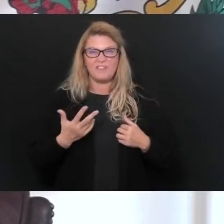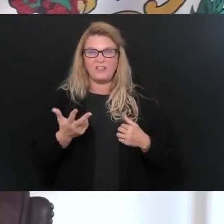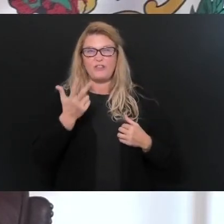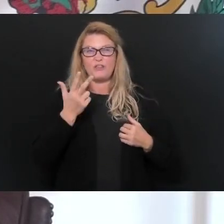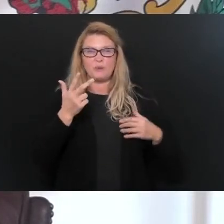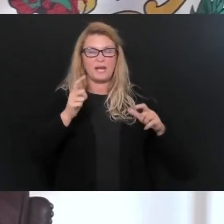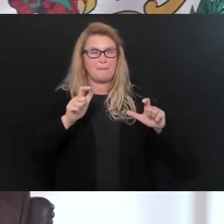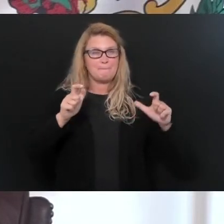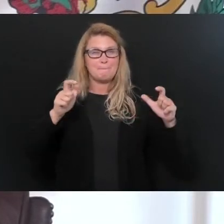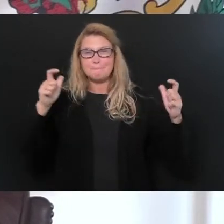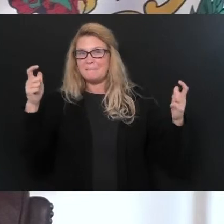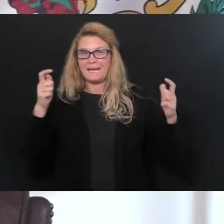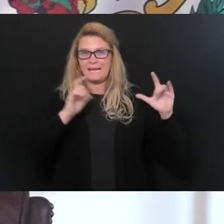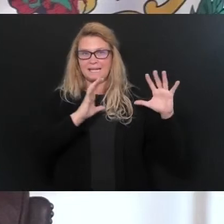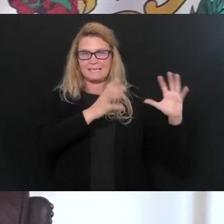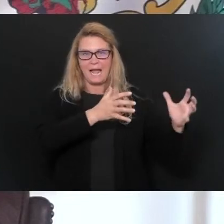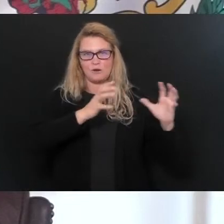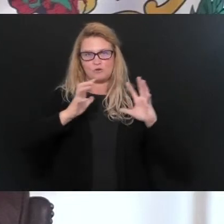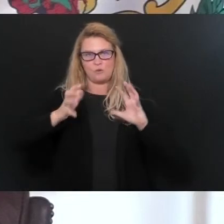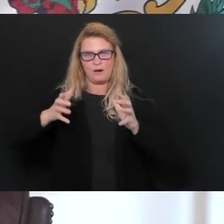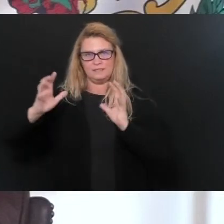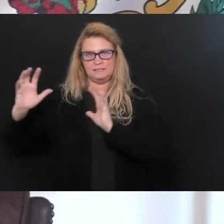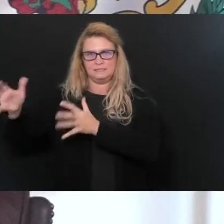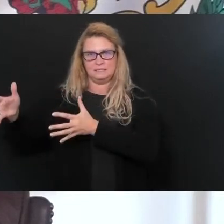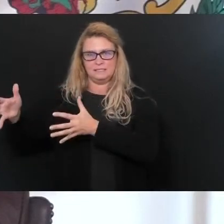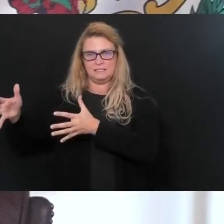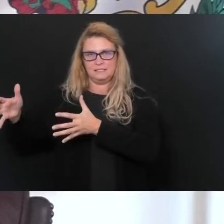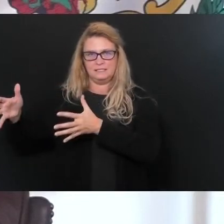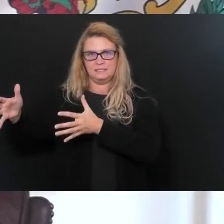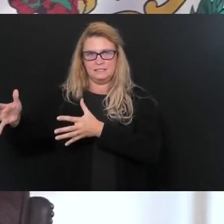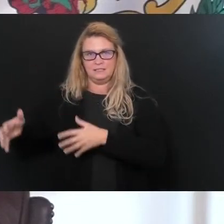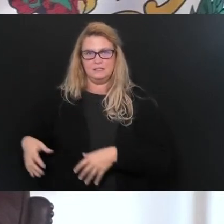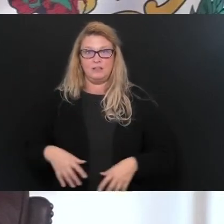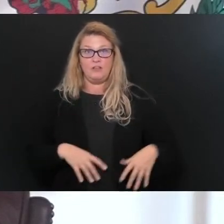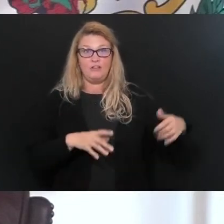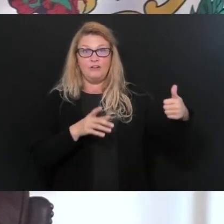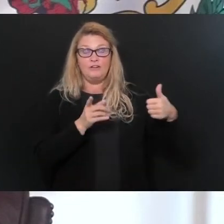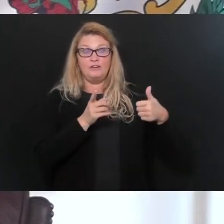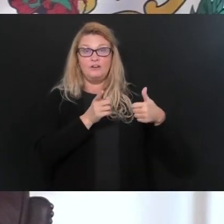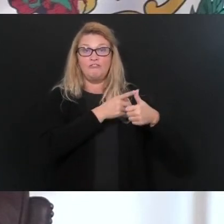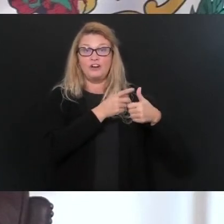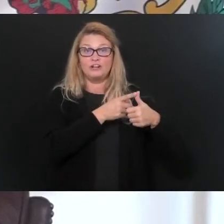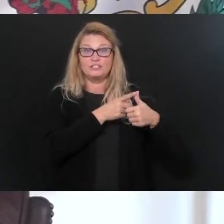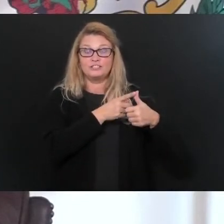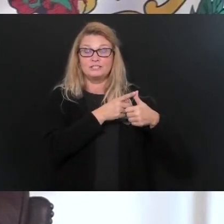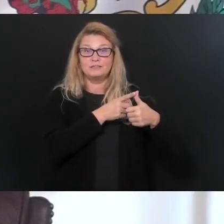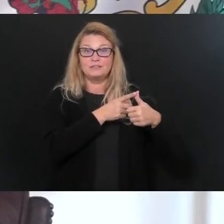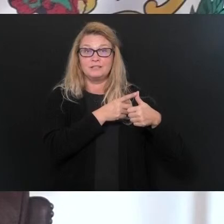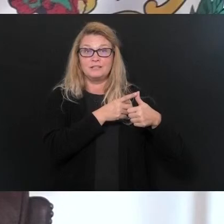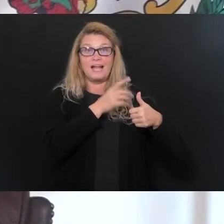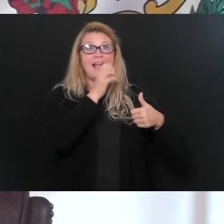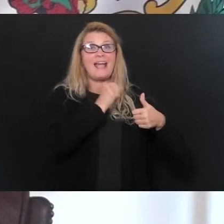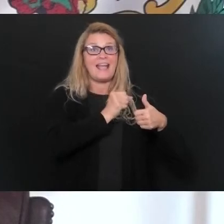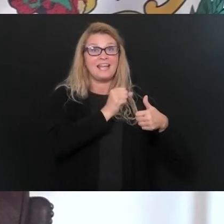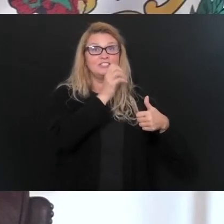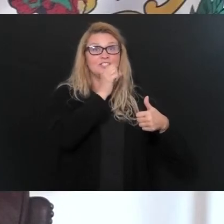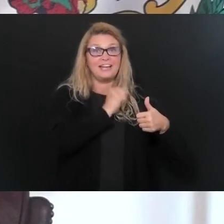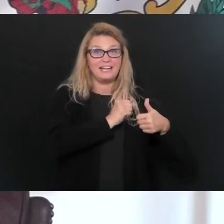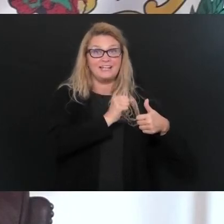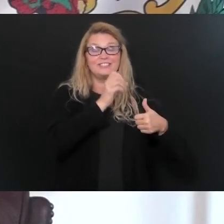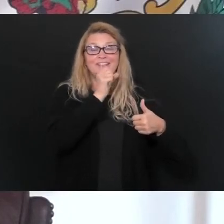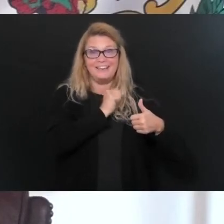said this over and over. But the three giant categories is the first thing is we need to focus on age, and